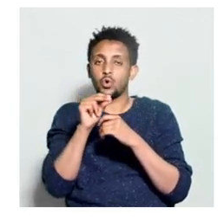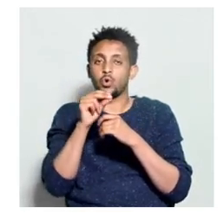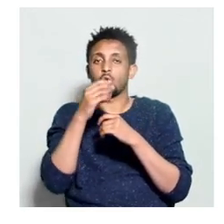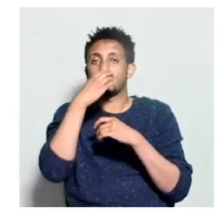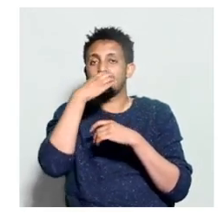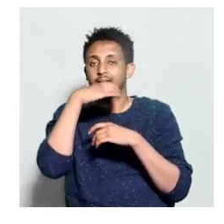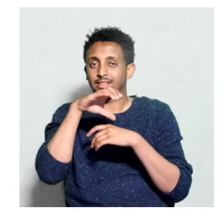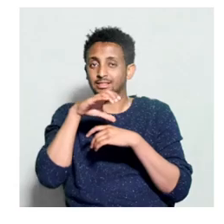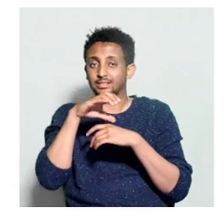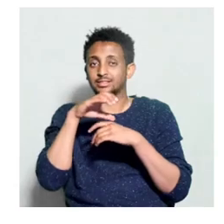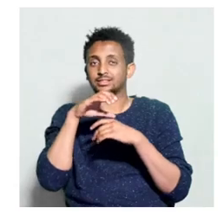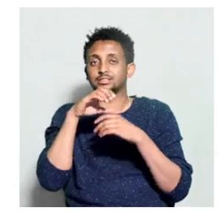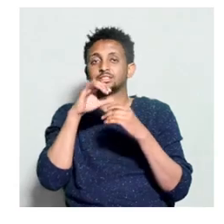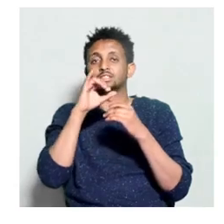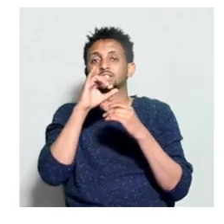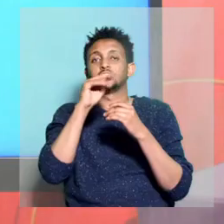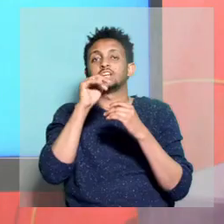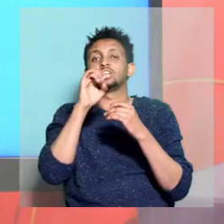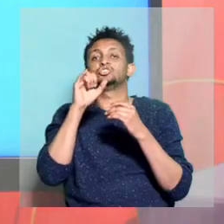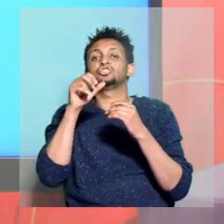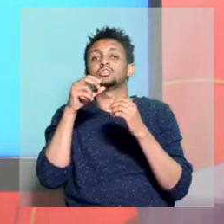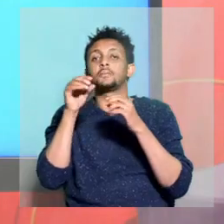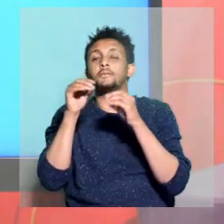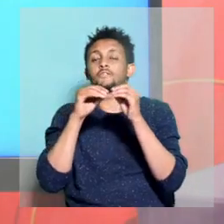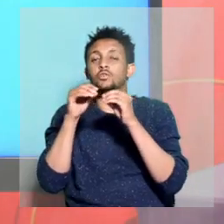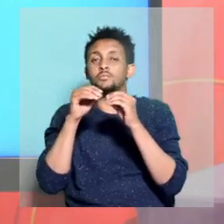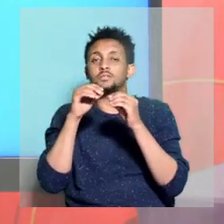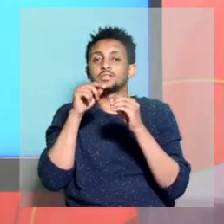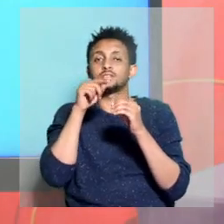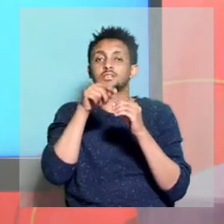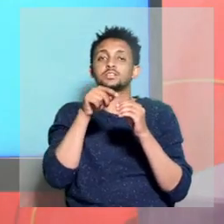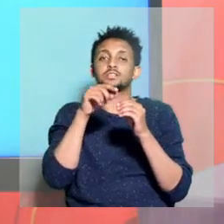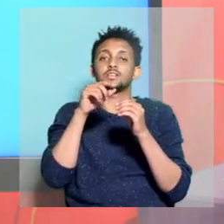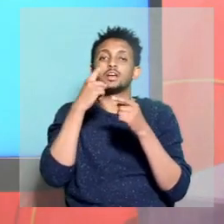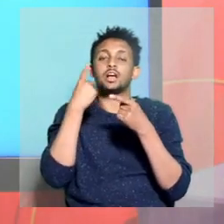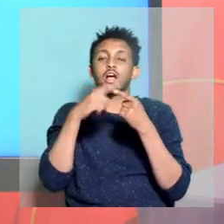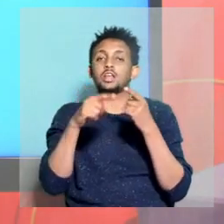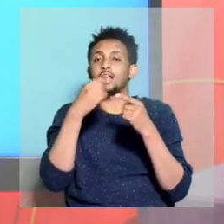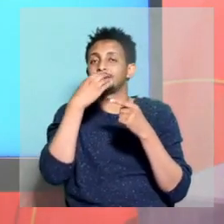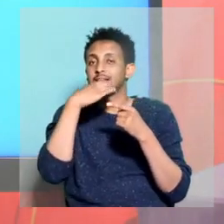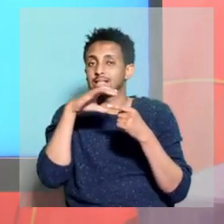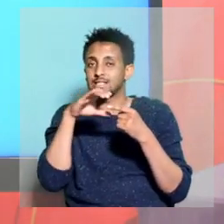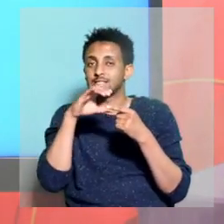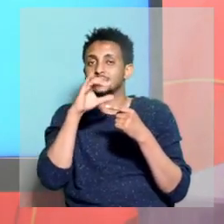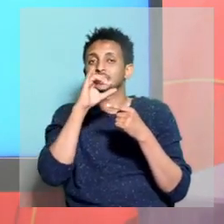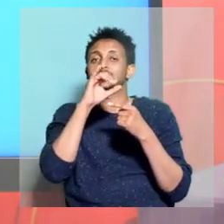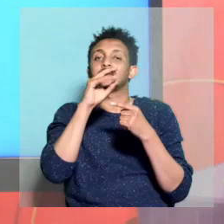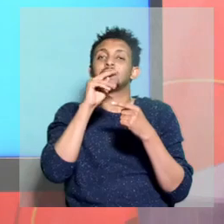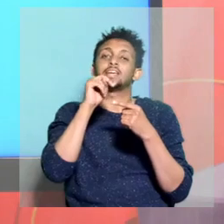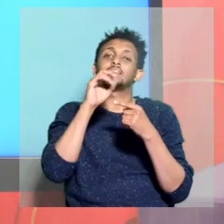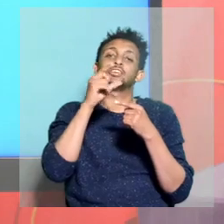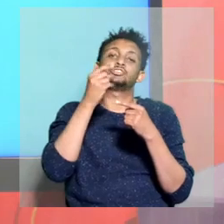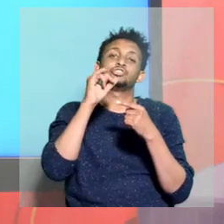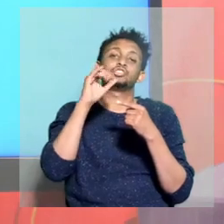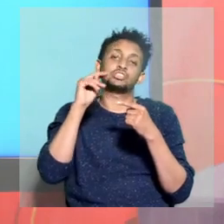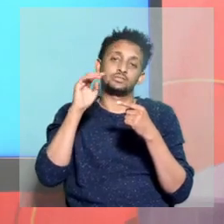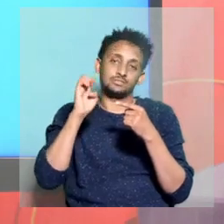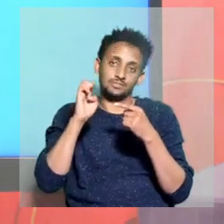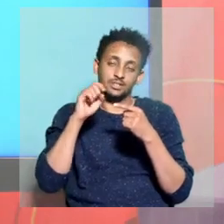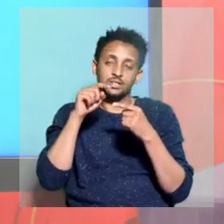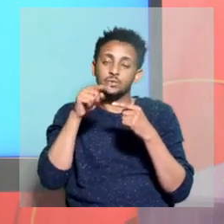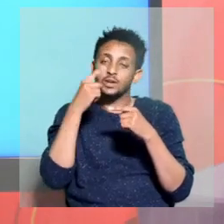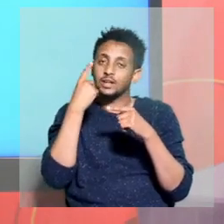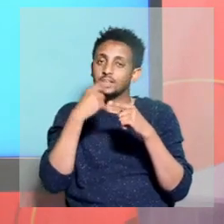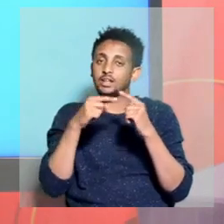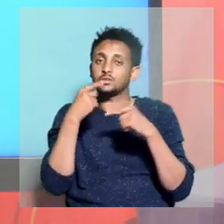heat engine can perform as efficient as that of the Carnot heat engine. We have also tried to see